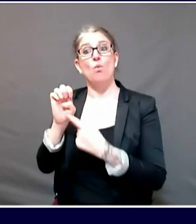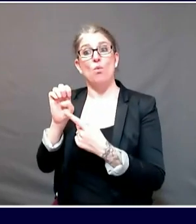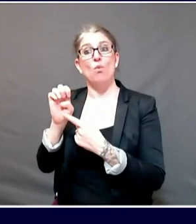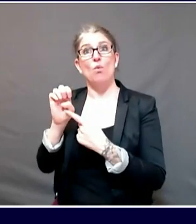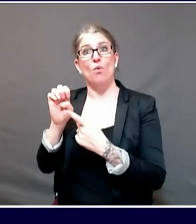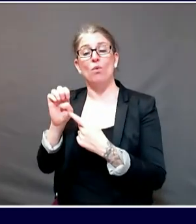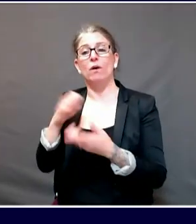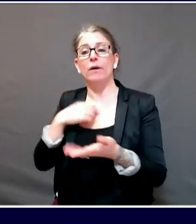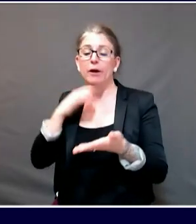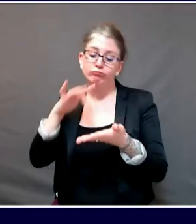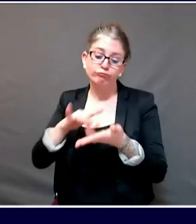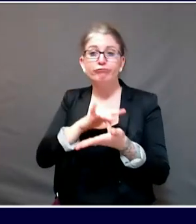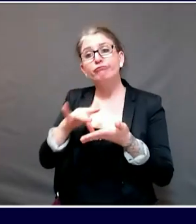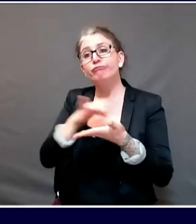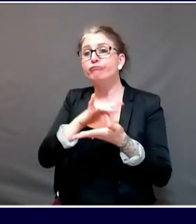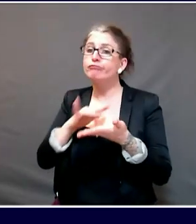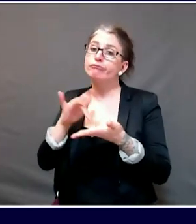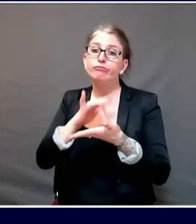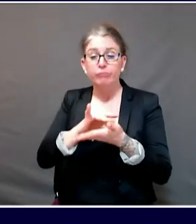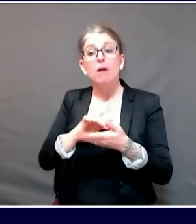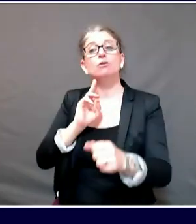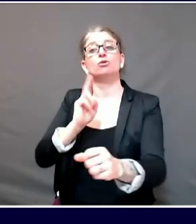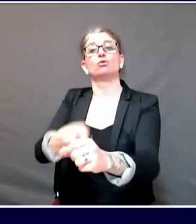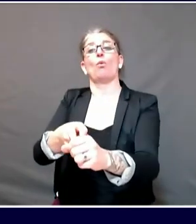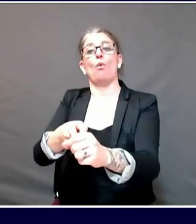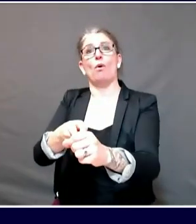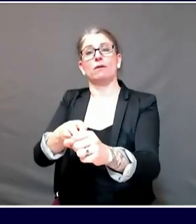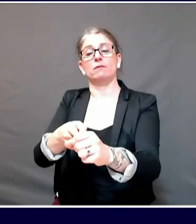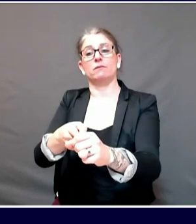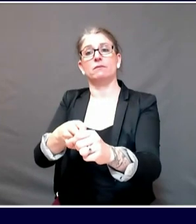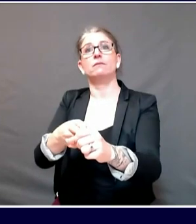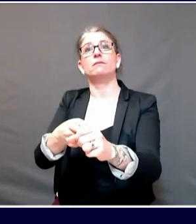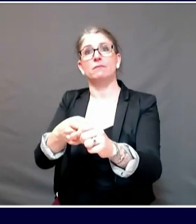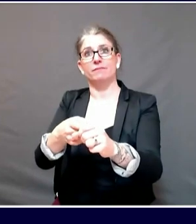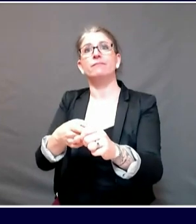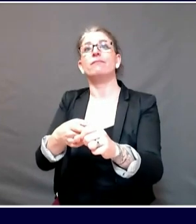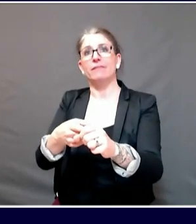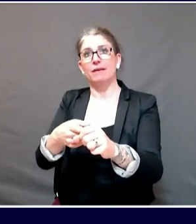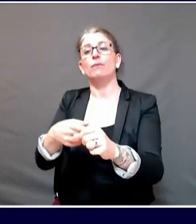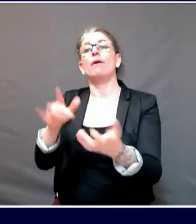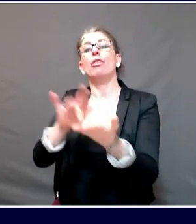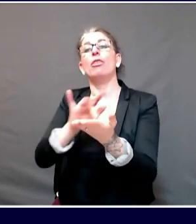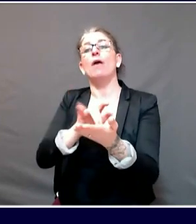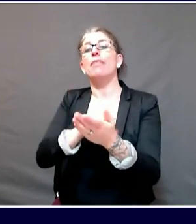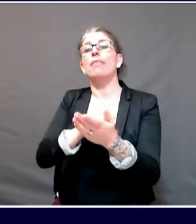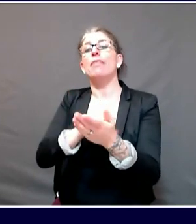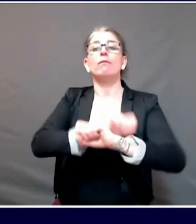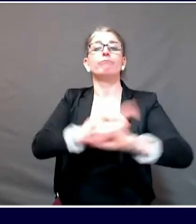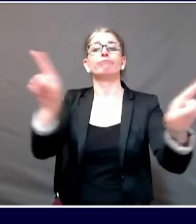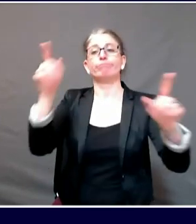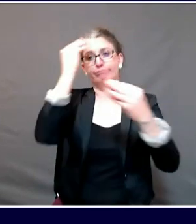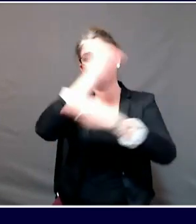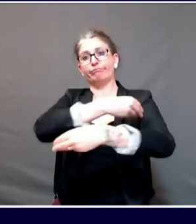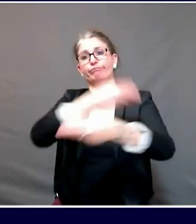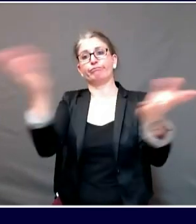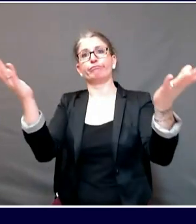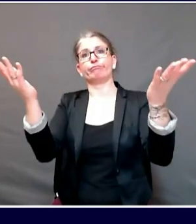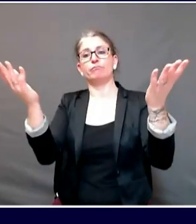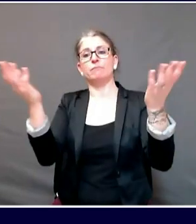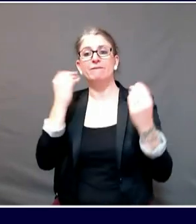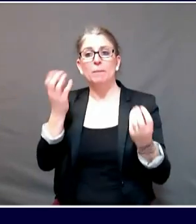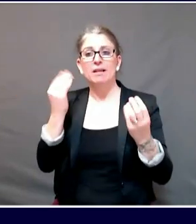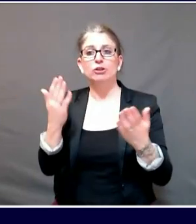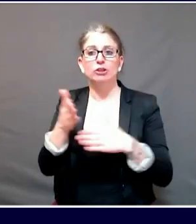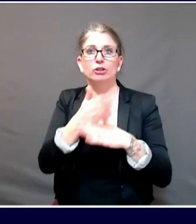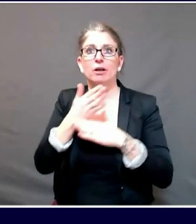week in a question, I think in connection with a question from Evan Pop. In North Dakota, for example, even though they undertook